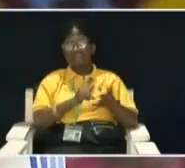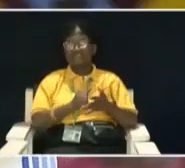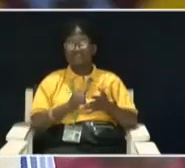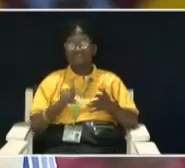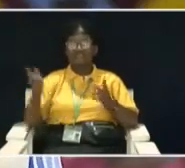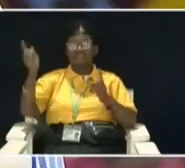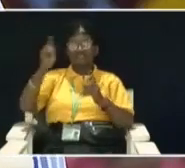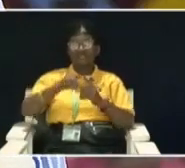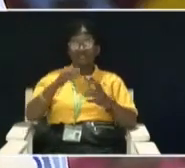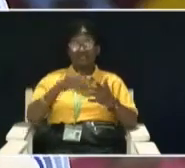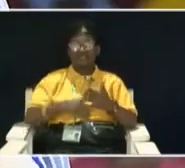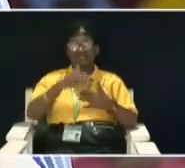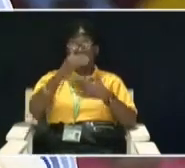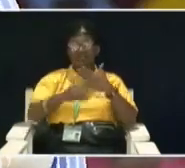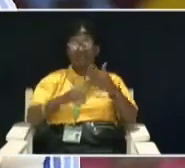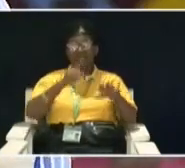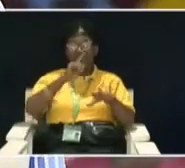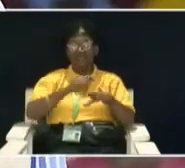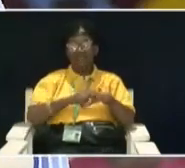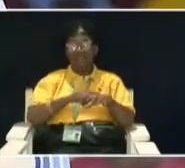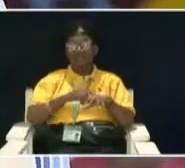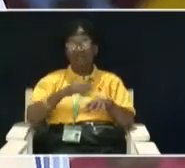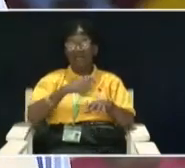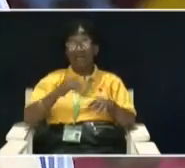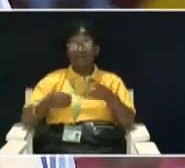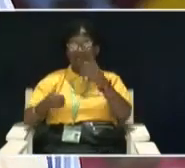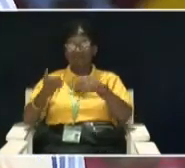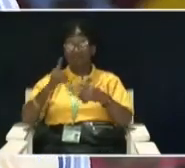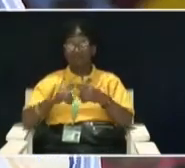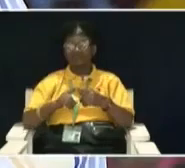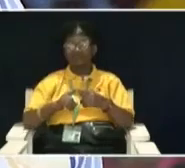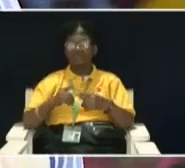and come to the real one,